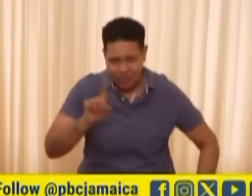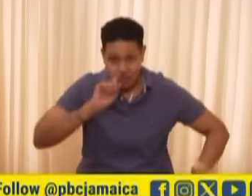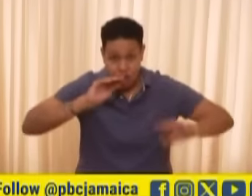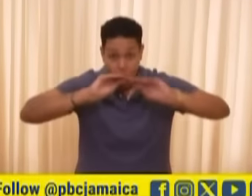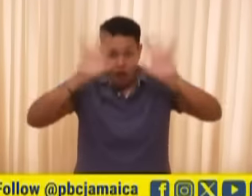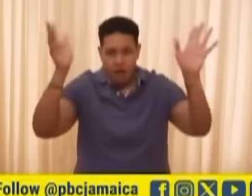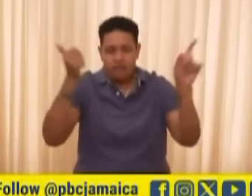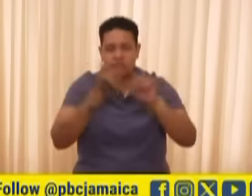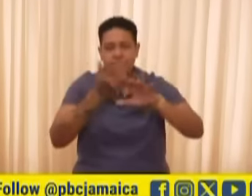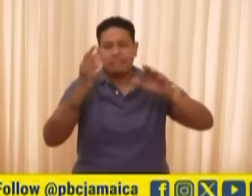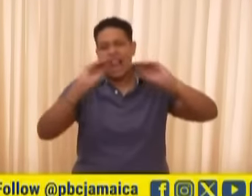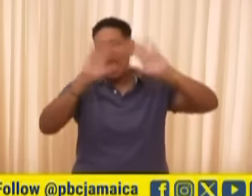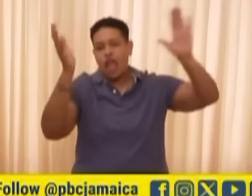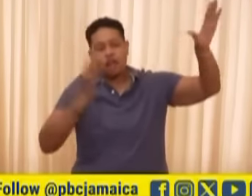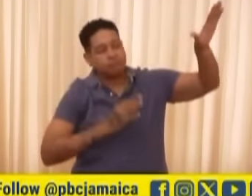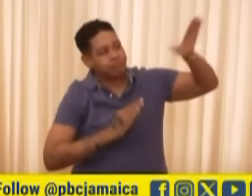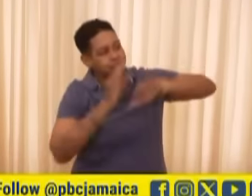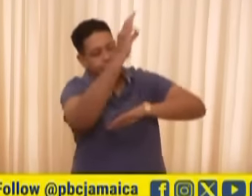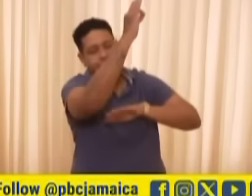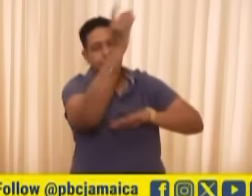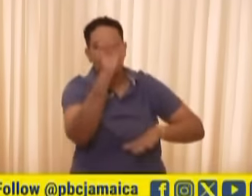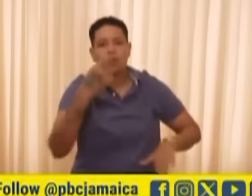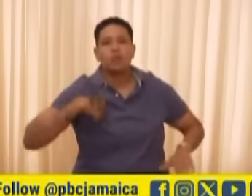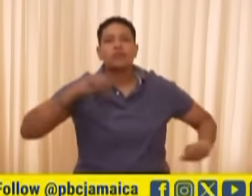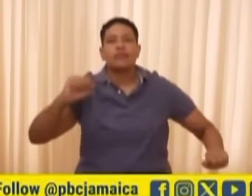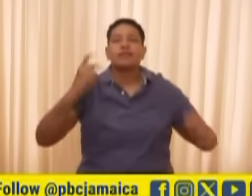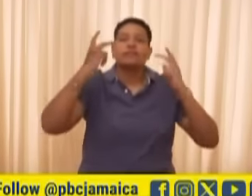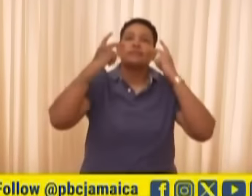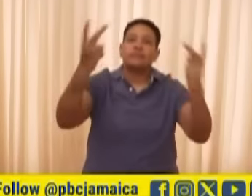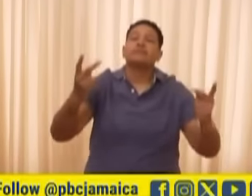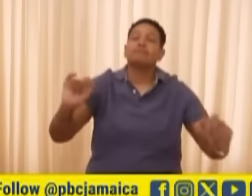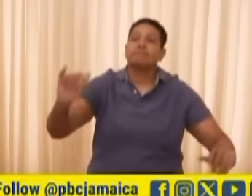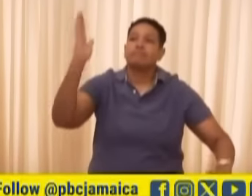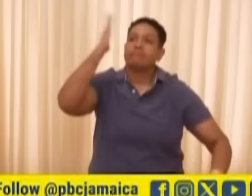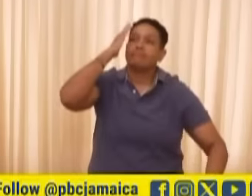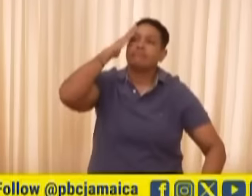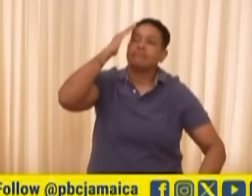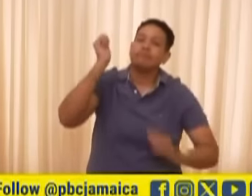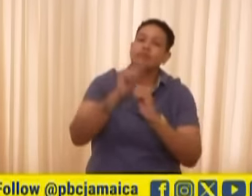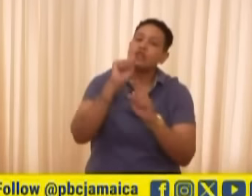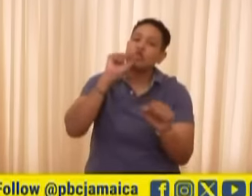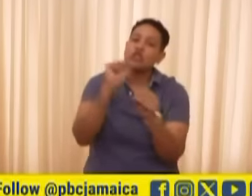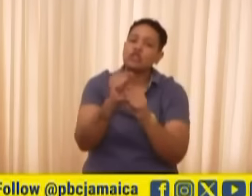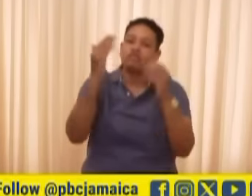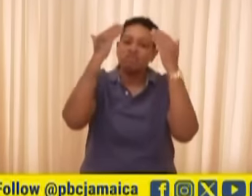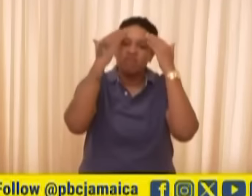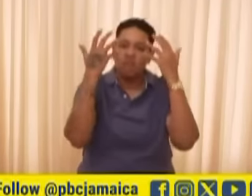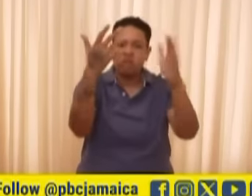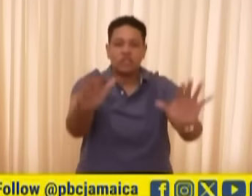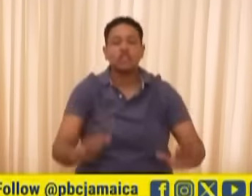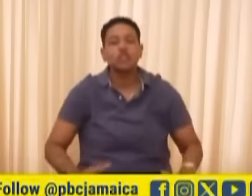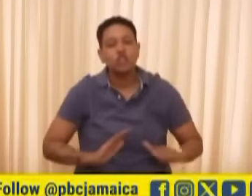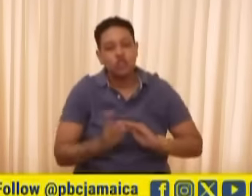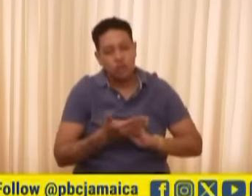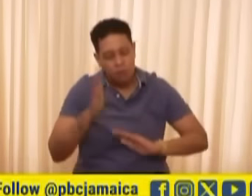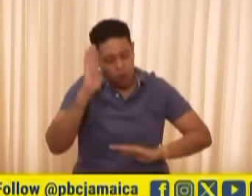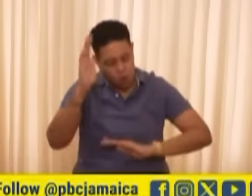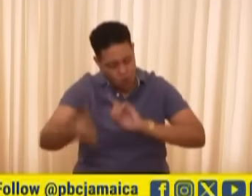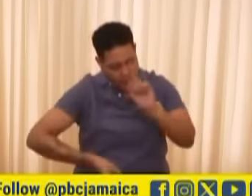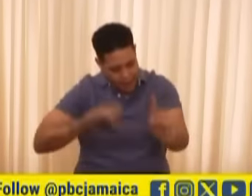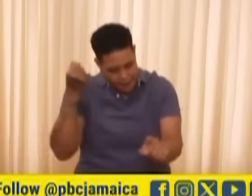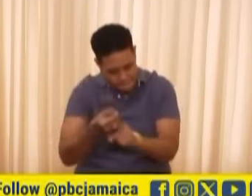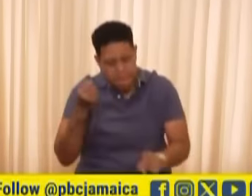a trajectory where we can, with great certainty, say that Jamaica will be